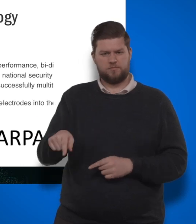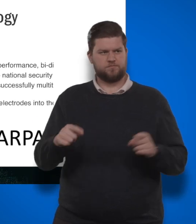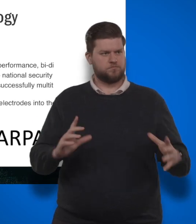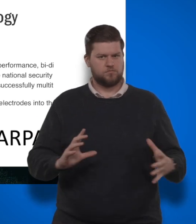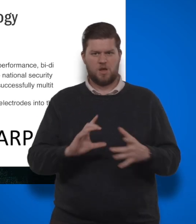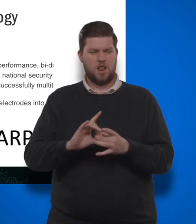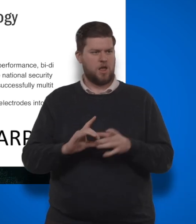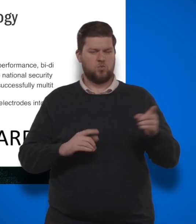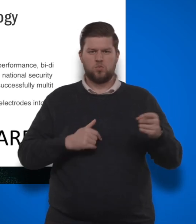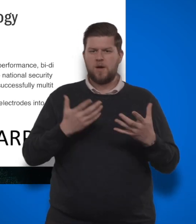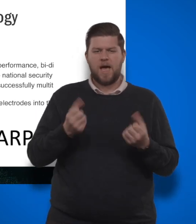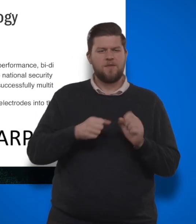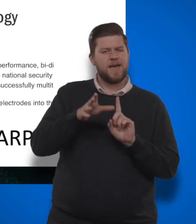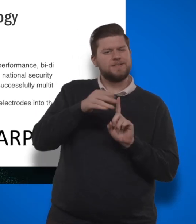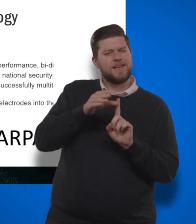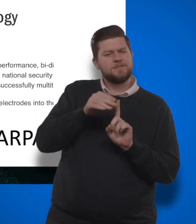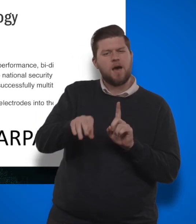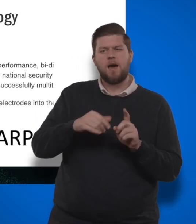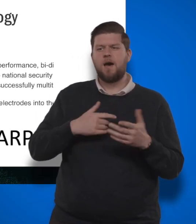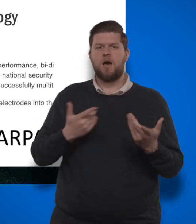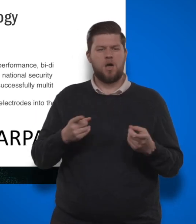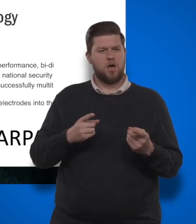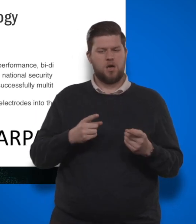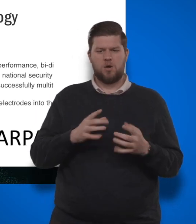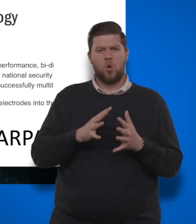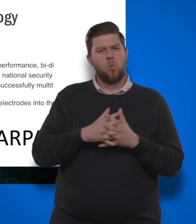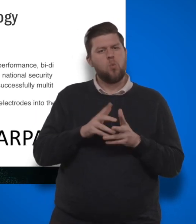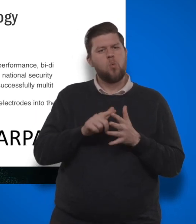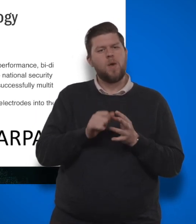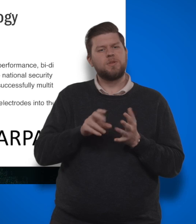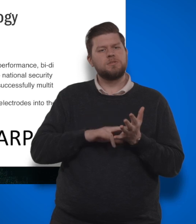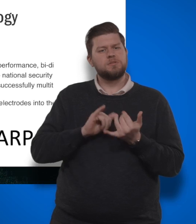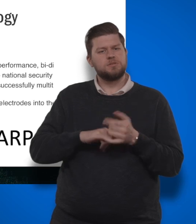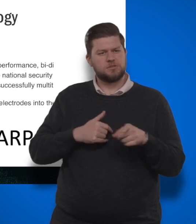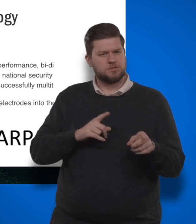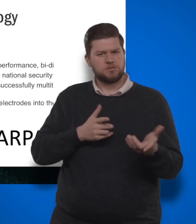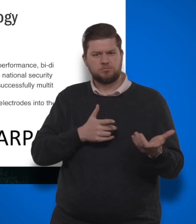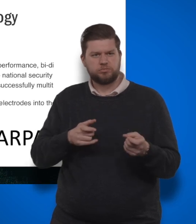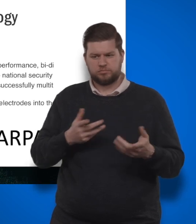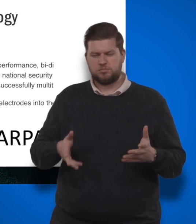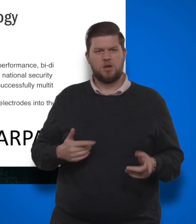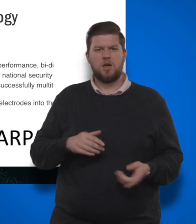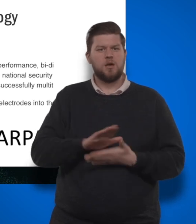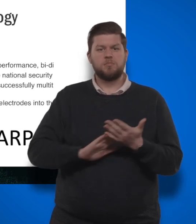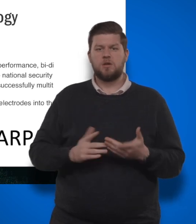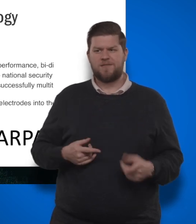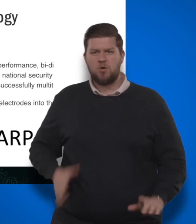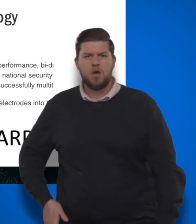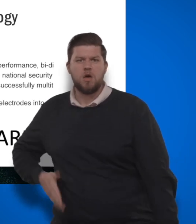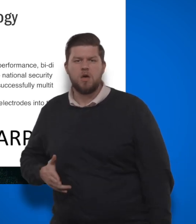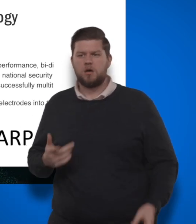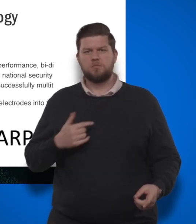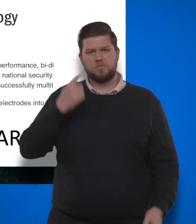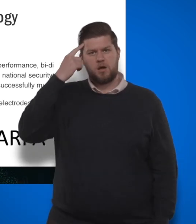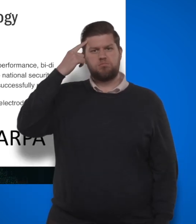so that they don't need to press buttons, they just think, and they can receive information across the battlefield, they